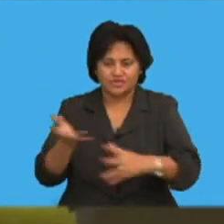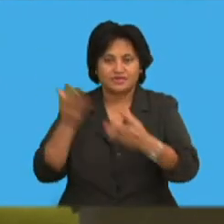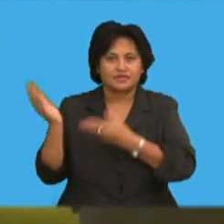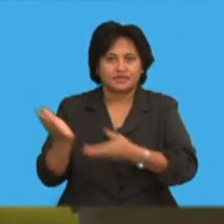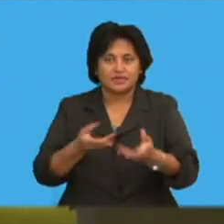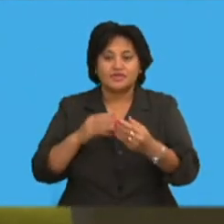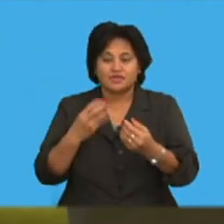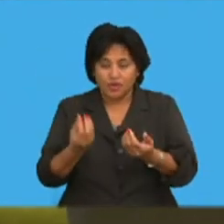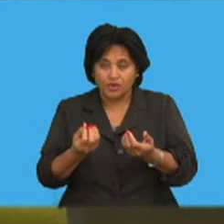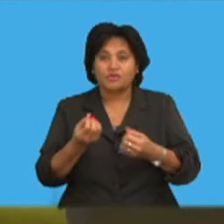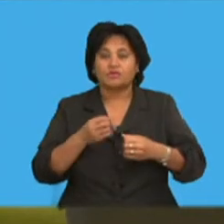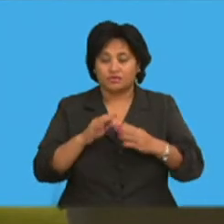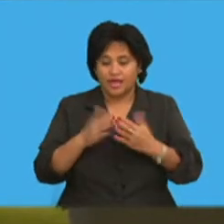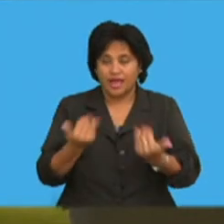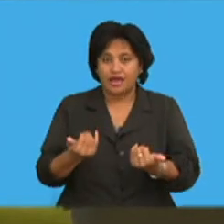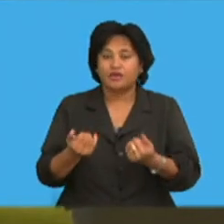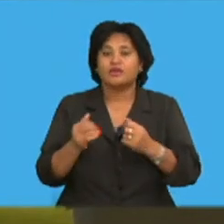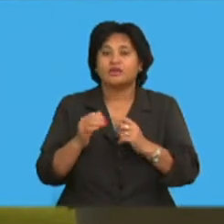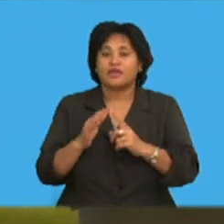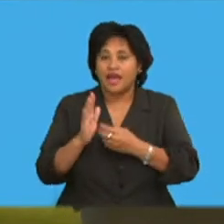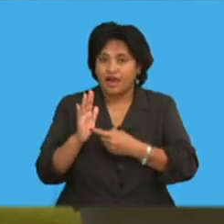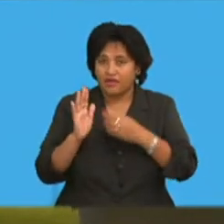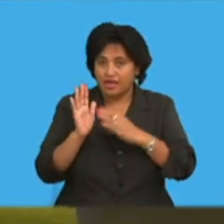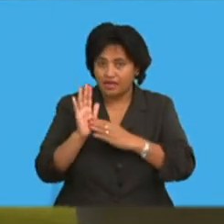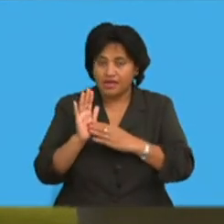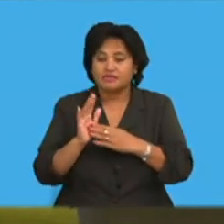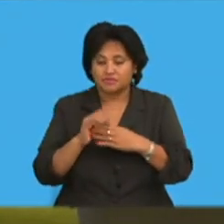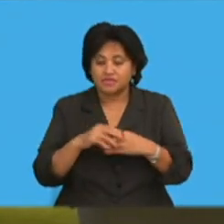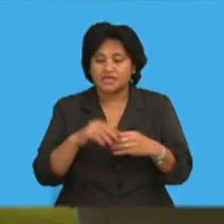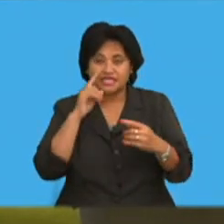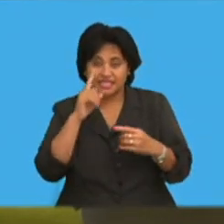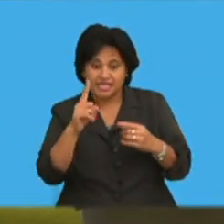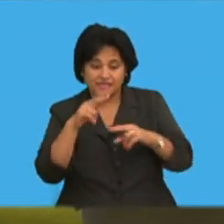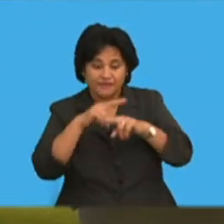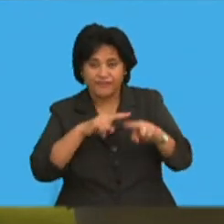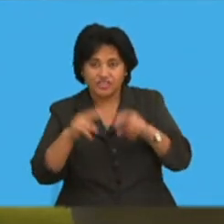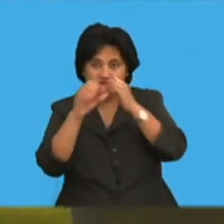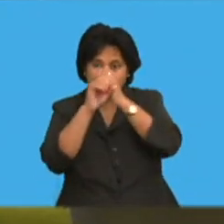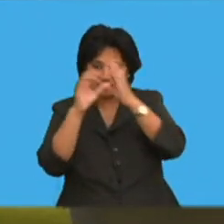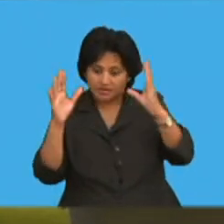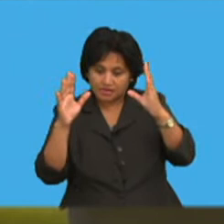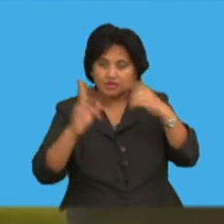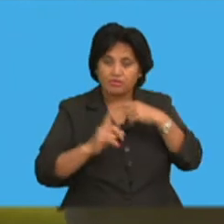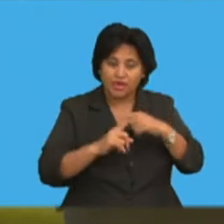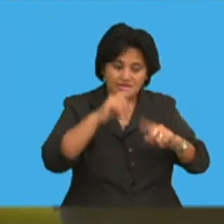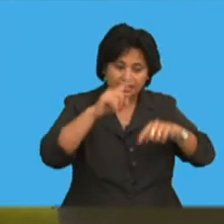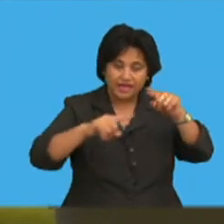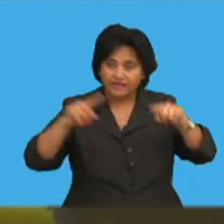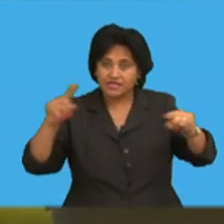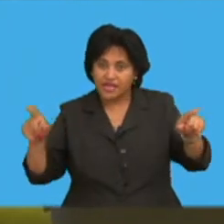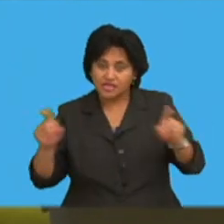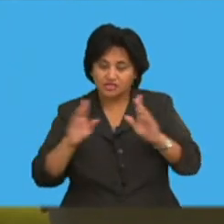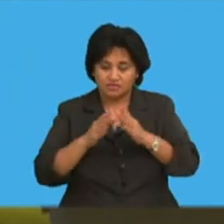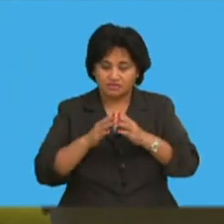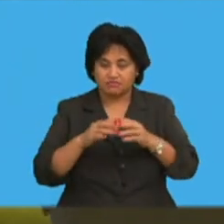the IRM identifies Fiji's development vision, entails a diversification towards knowledge